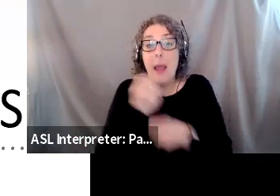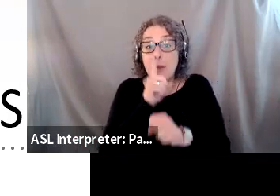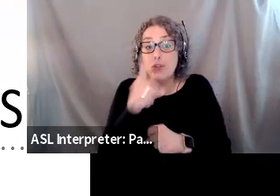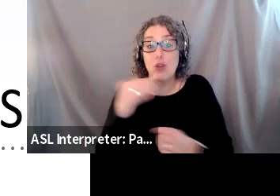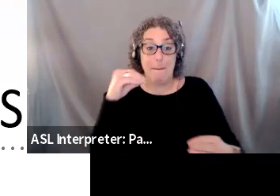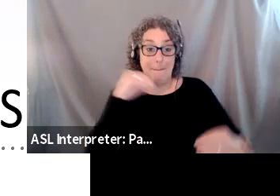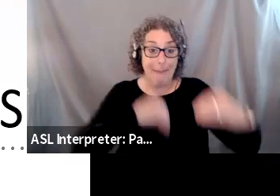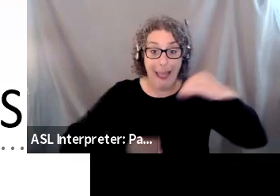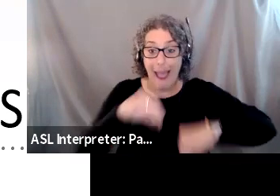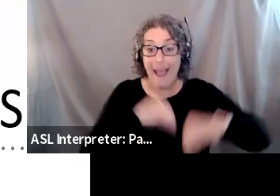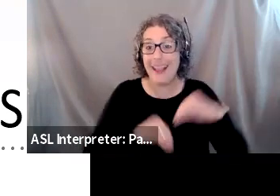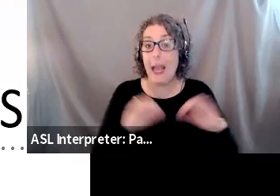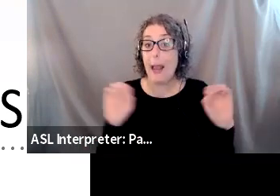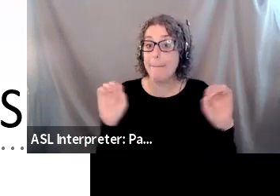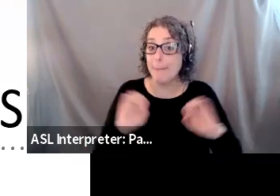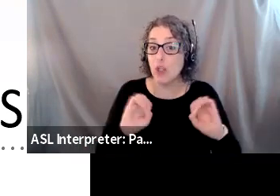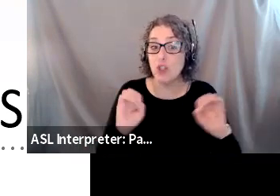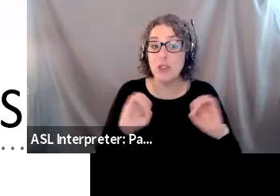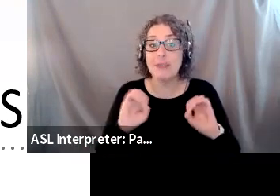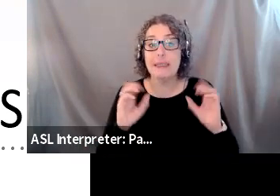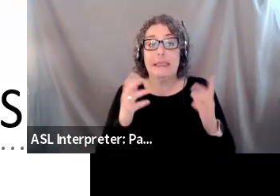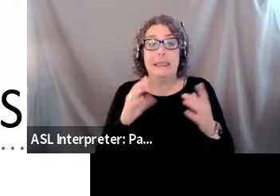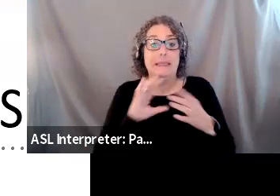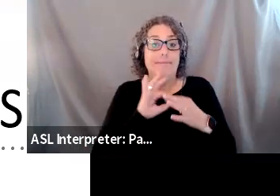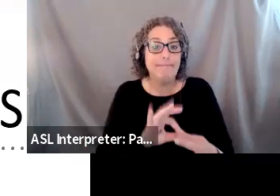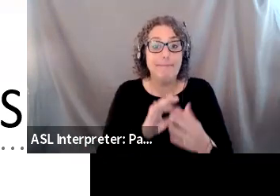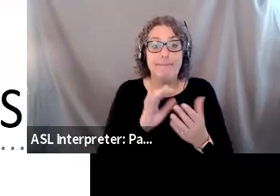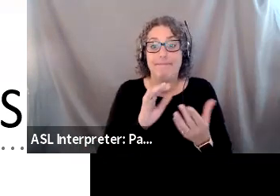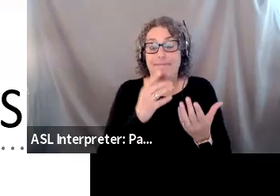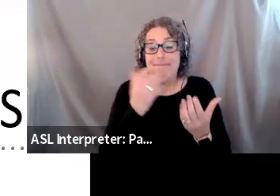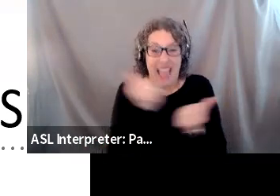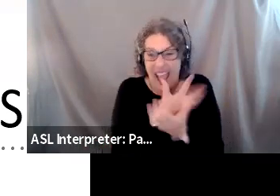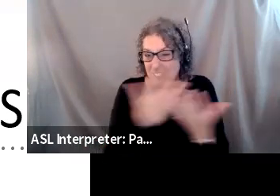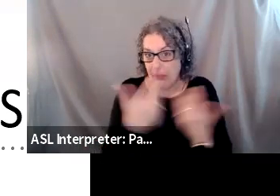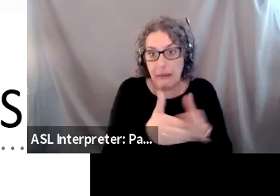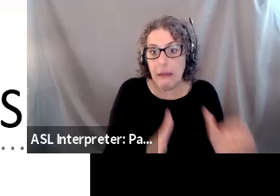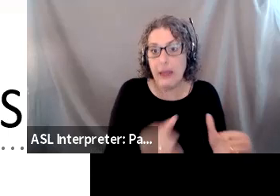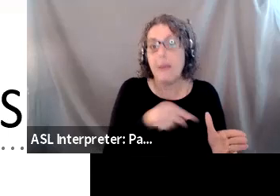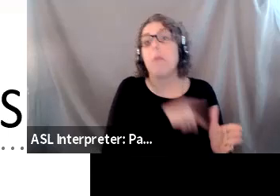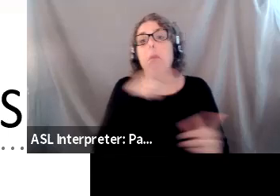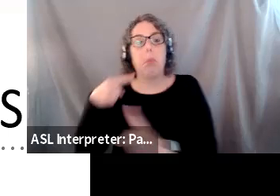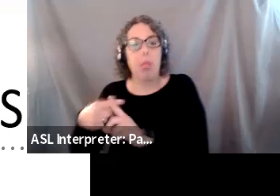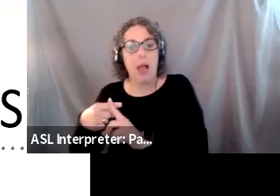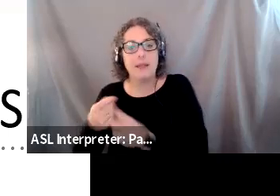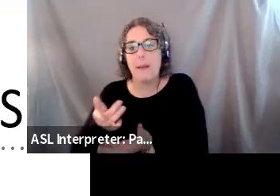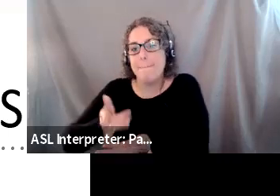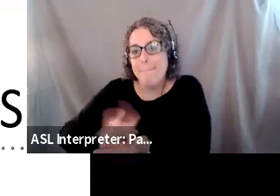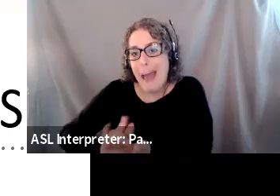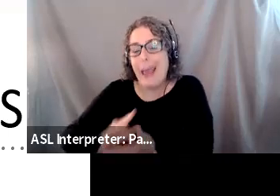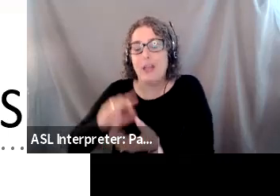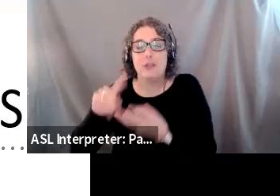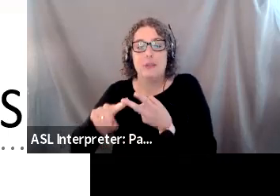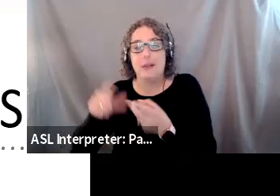I'm hoping that you've written of things that you need to take with you that you use every day: